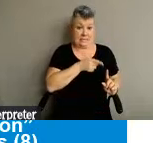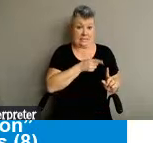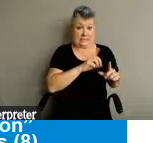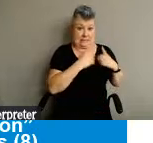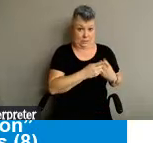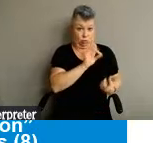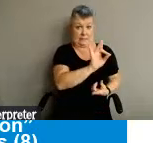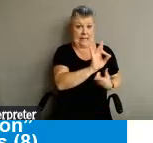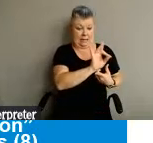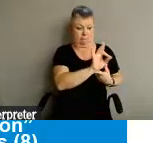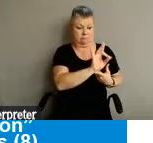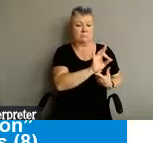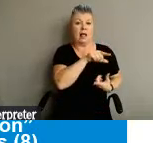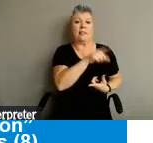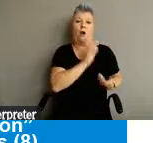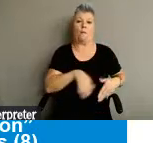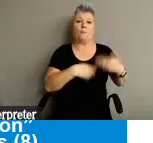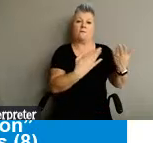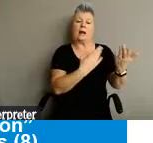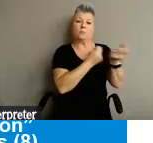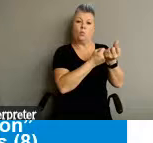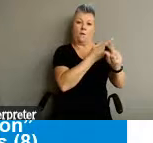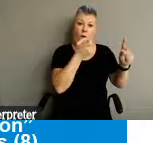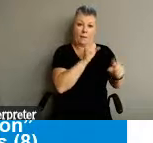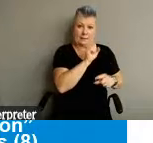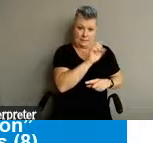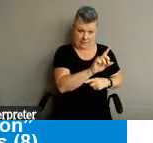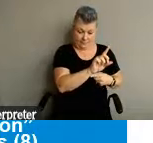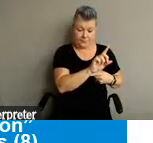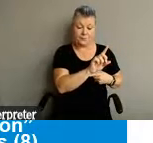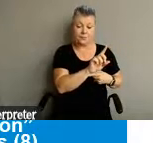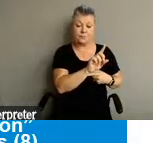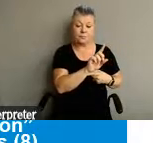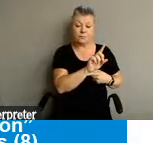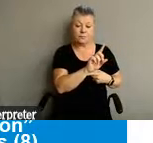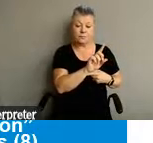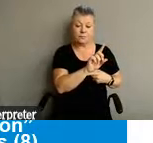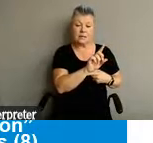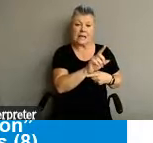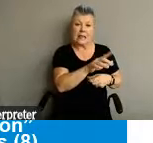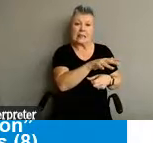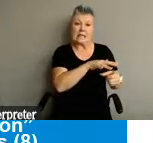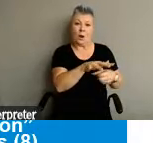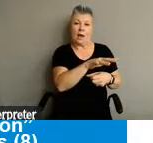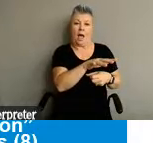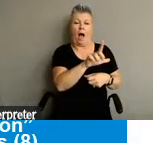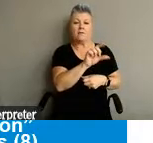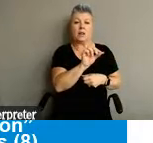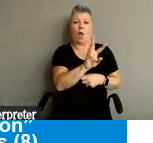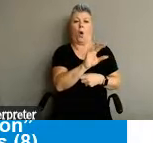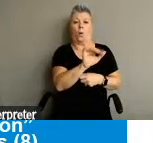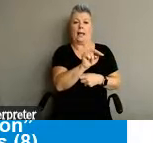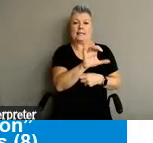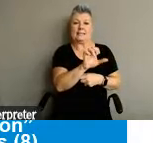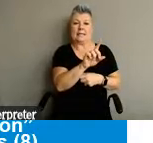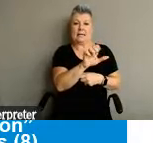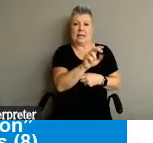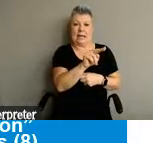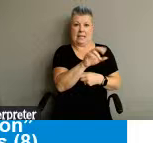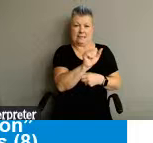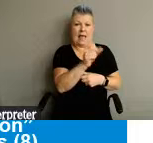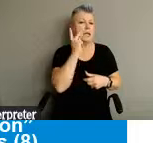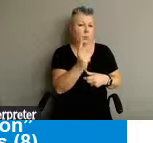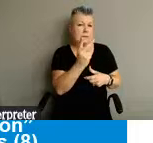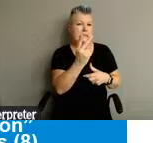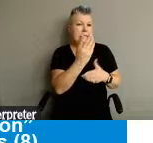districts are provided with support from special school districts in the area of low incidence services, and some of those have been